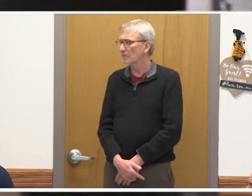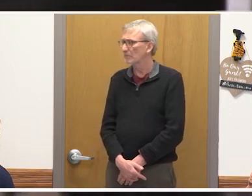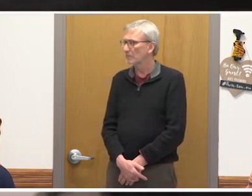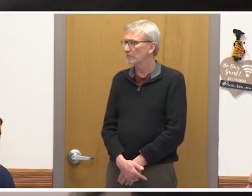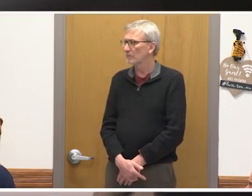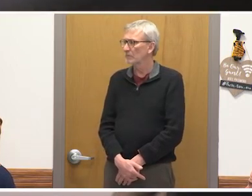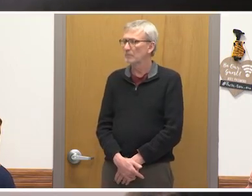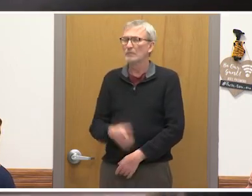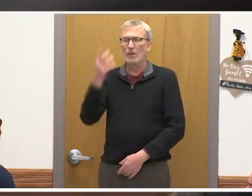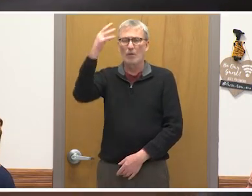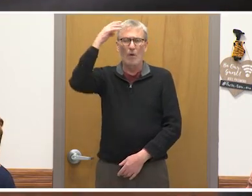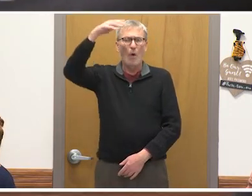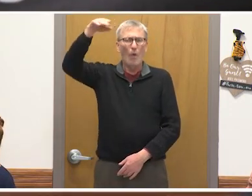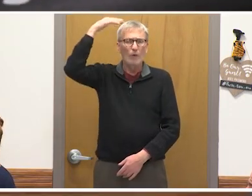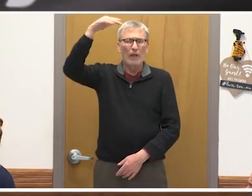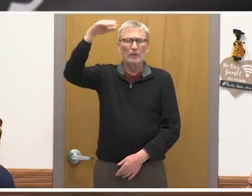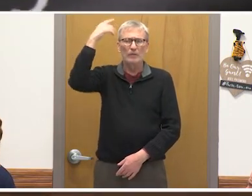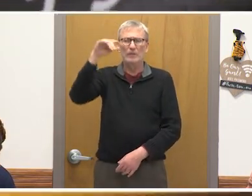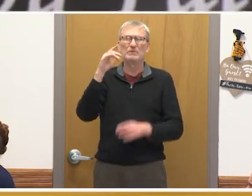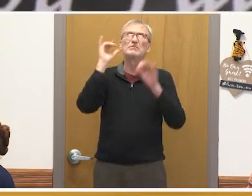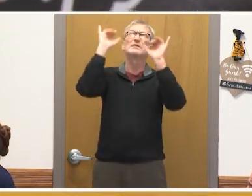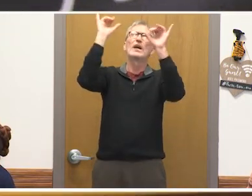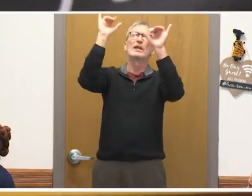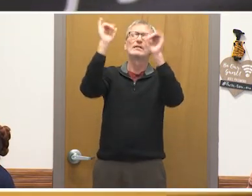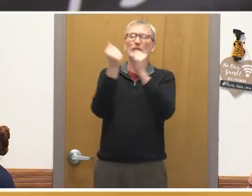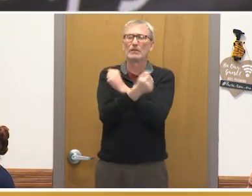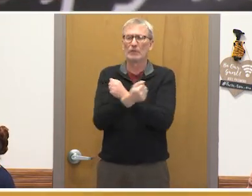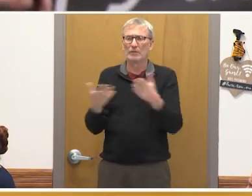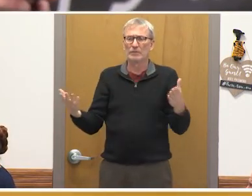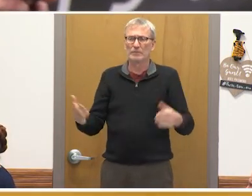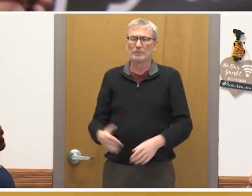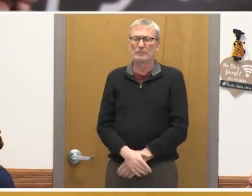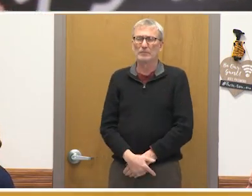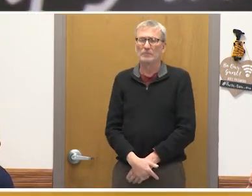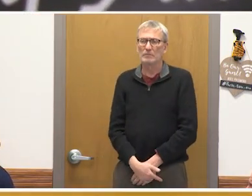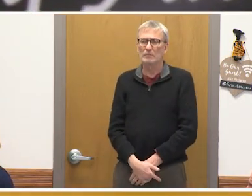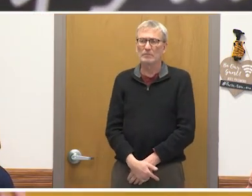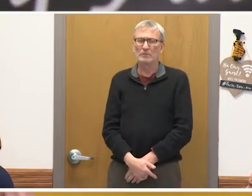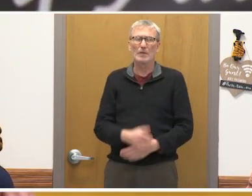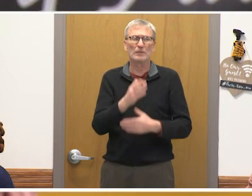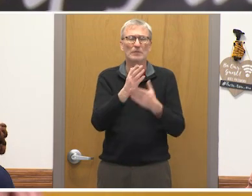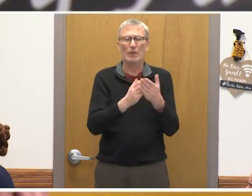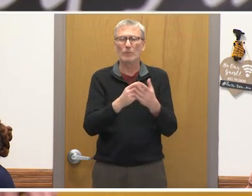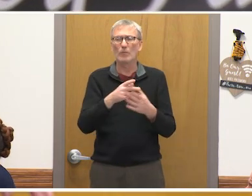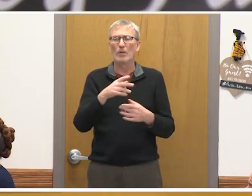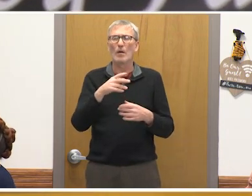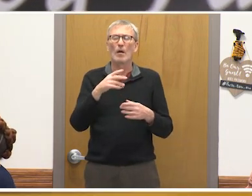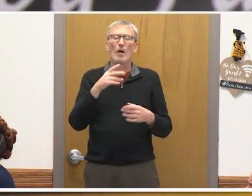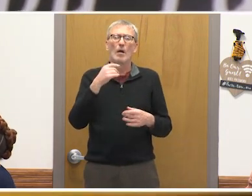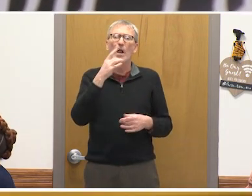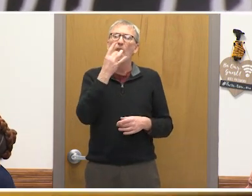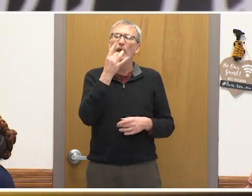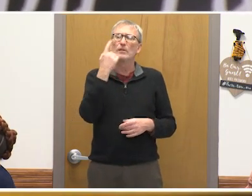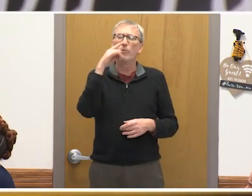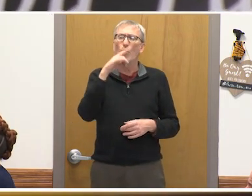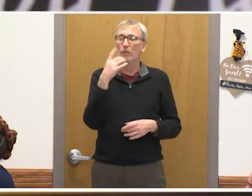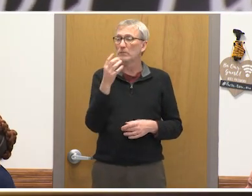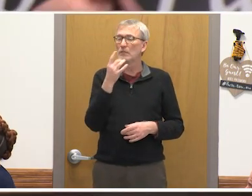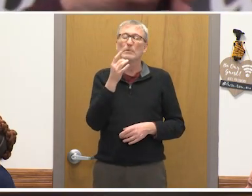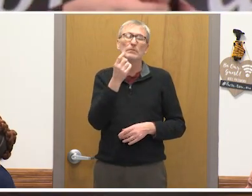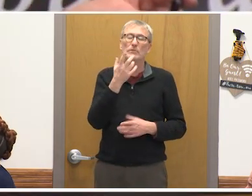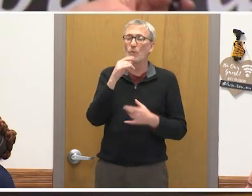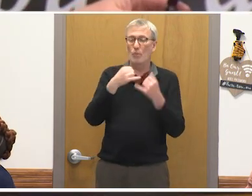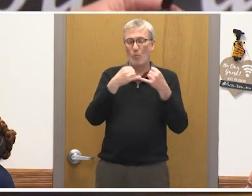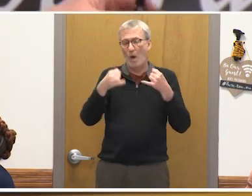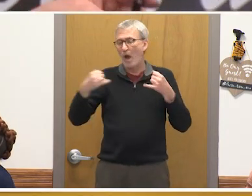The existing overhead utilities will remain, but some of the traffic signal wiring will be underground. So there's a variety of what